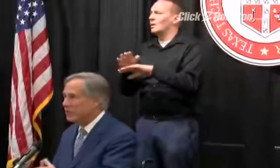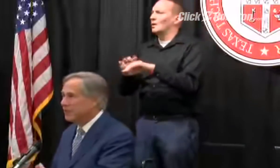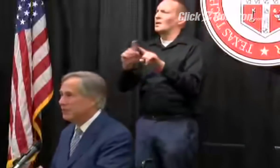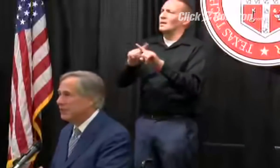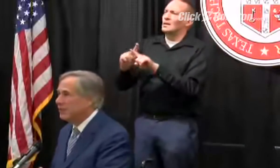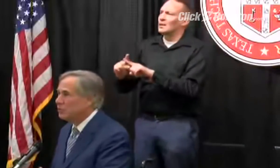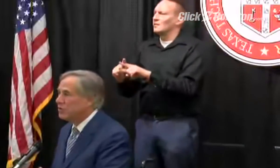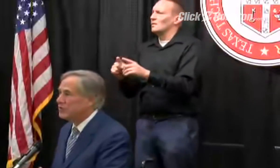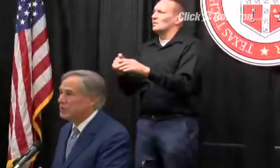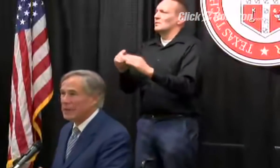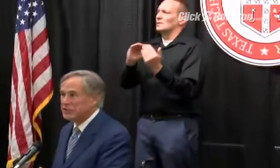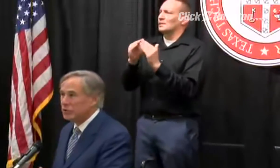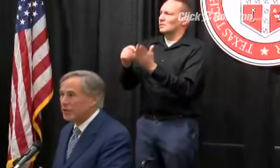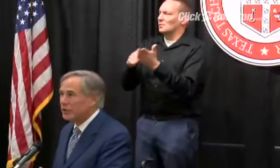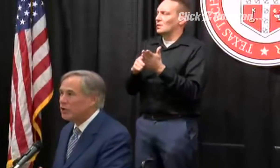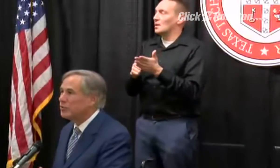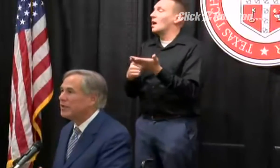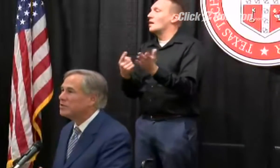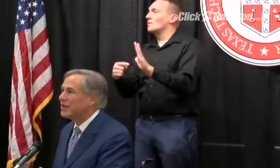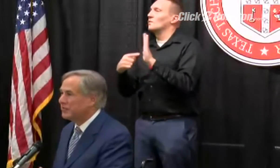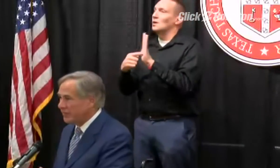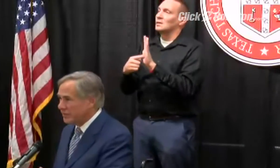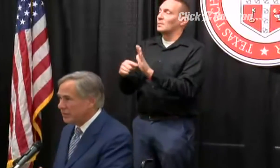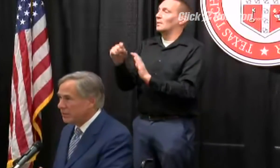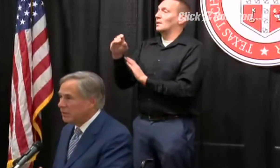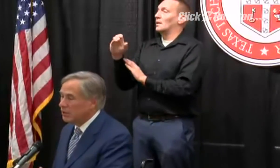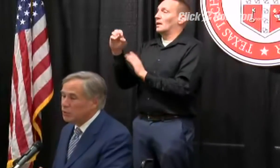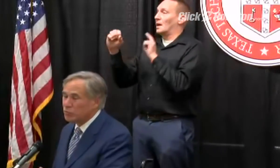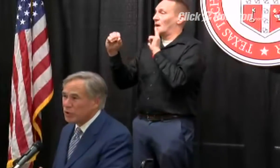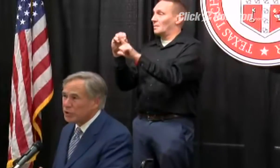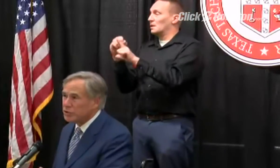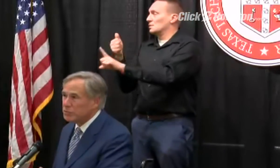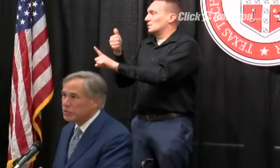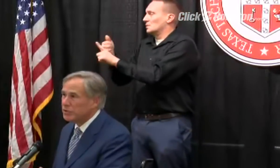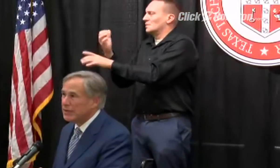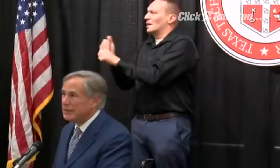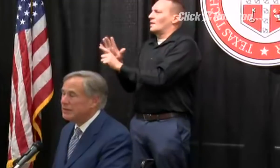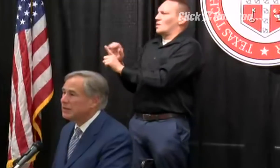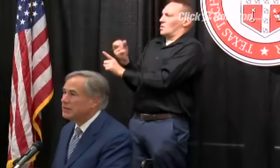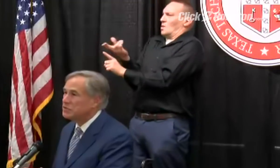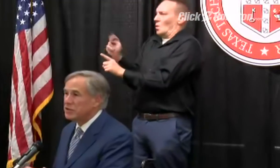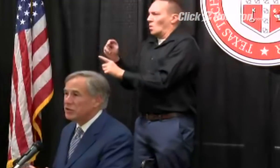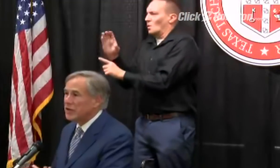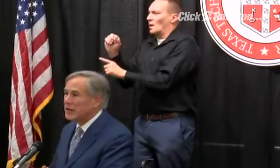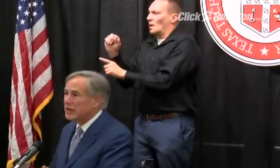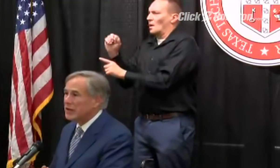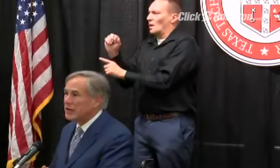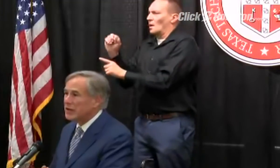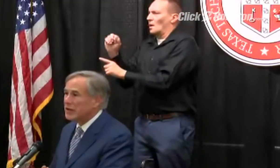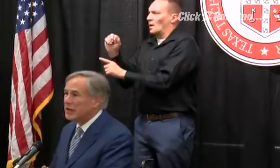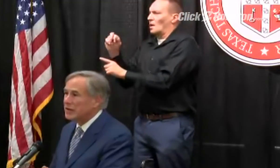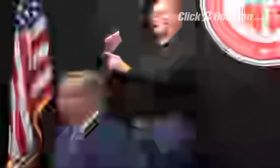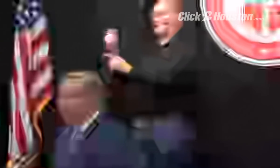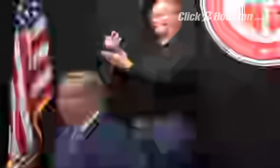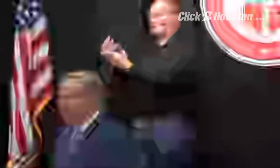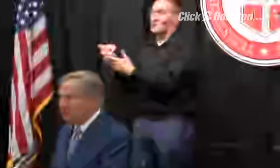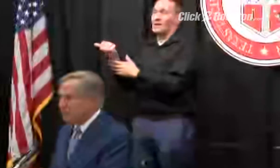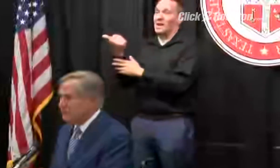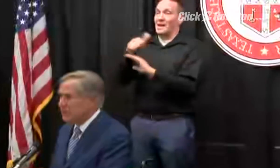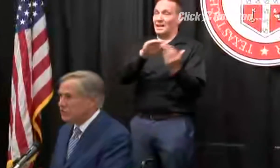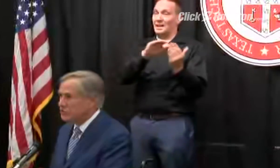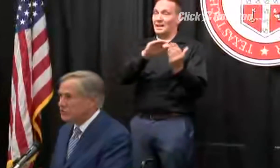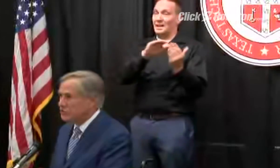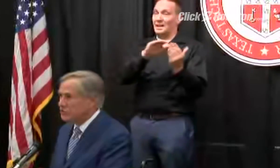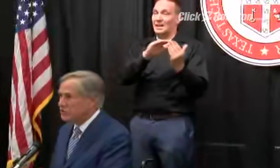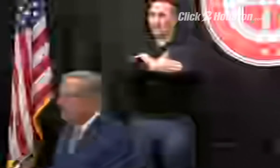Paso, in which case El Paso got their own CARES Act funding. And with regard to any city or county of less than 500,000,